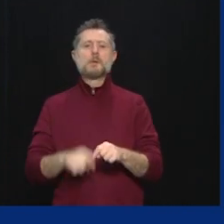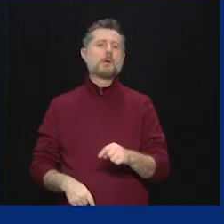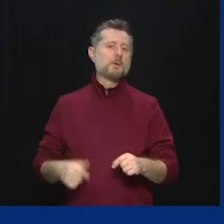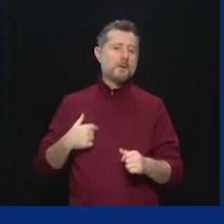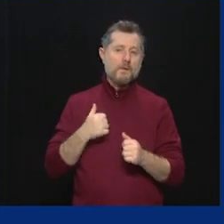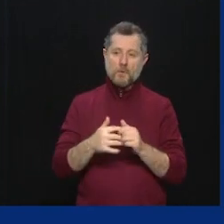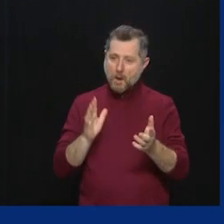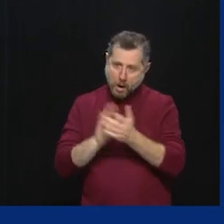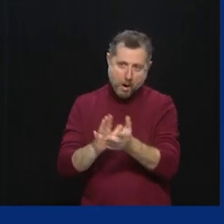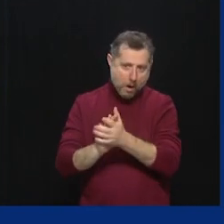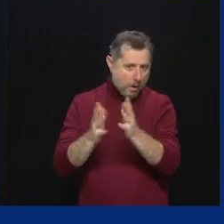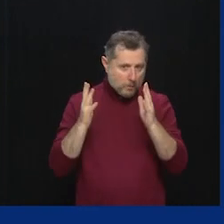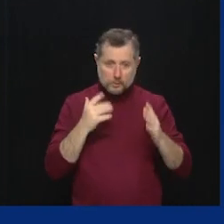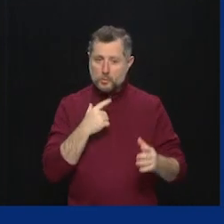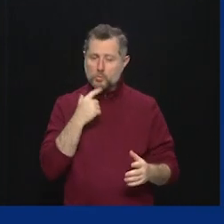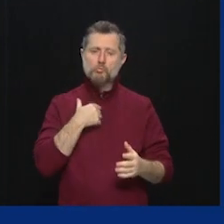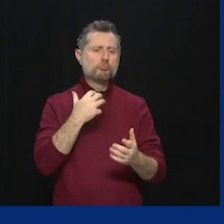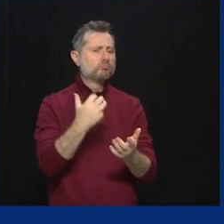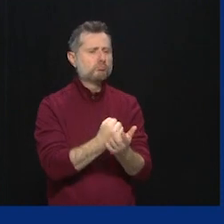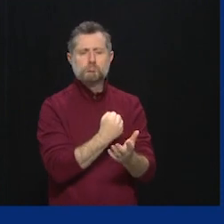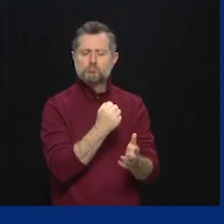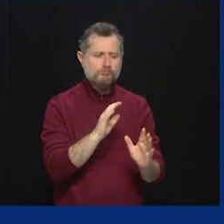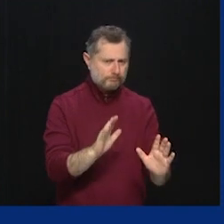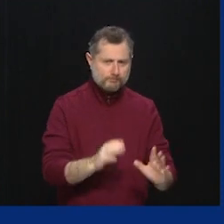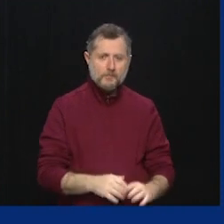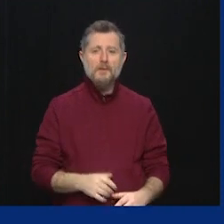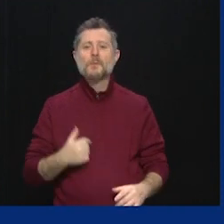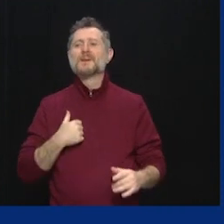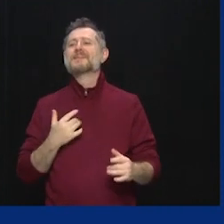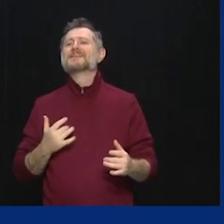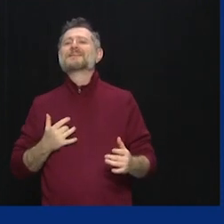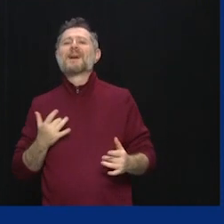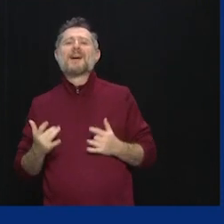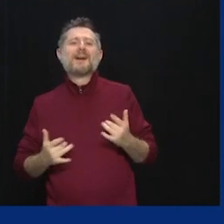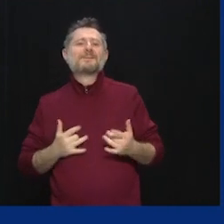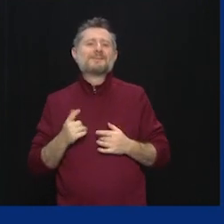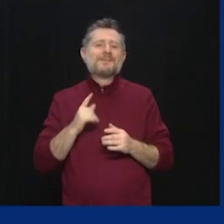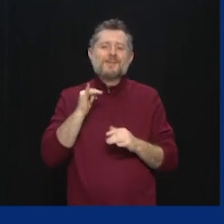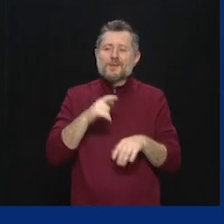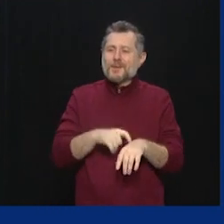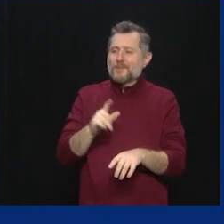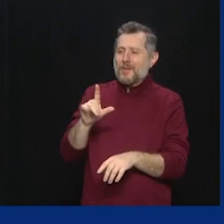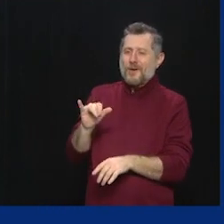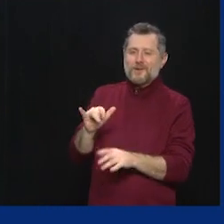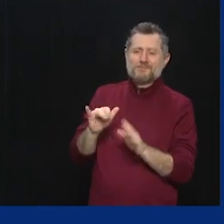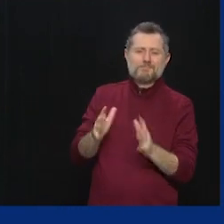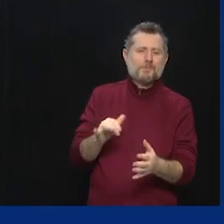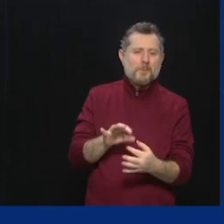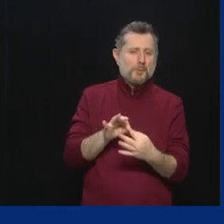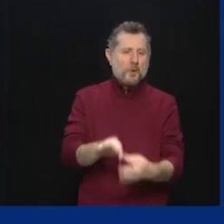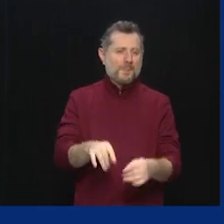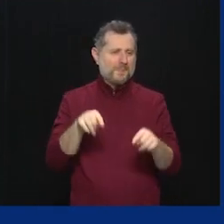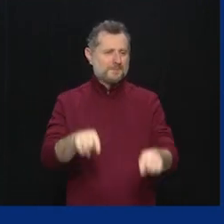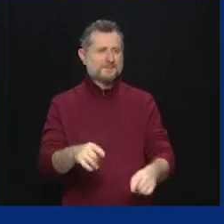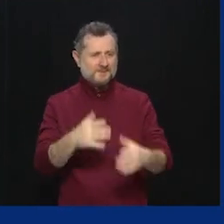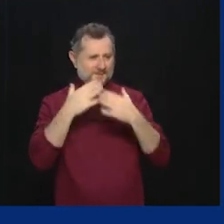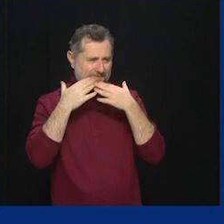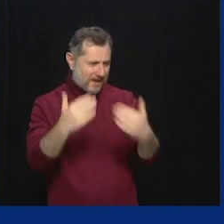year, but it's an exciting era for Long Island, and it's great to be a part of it. Thank you.